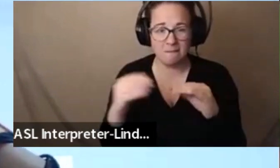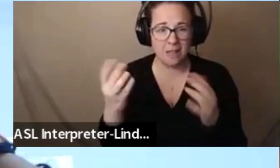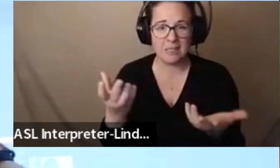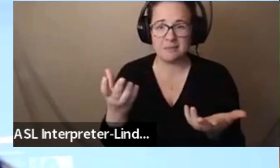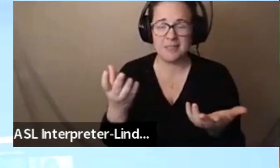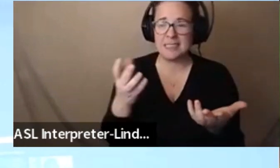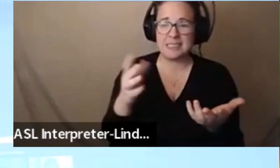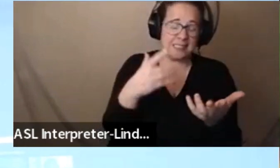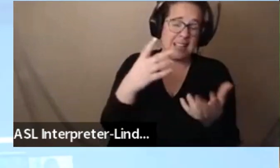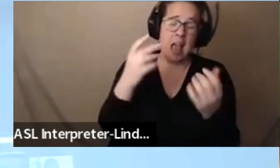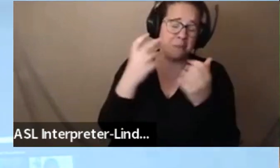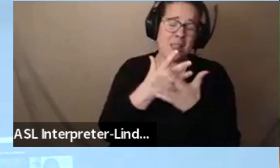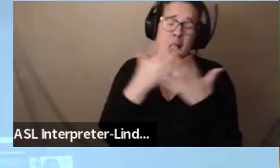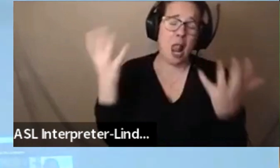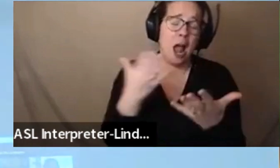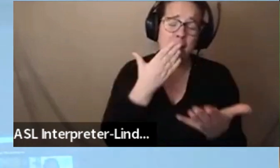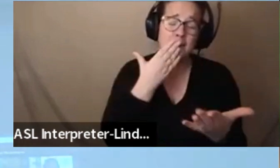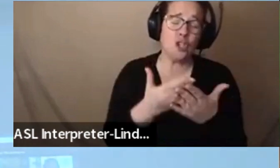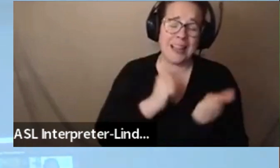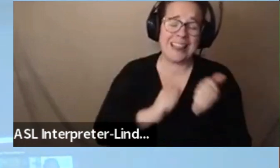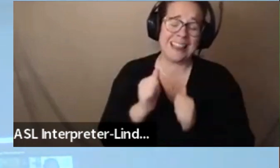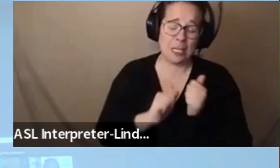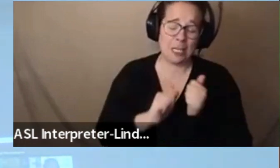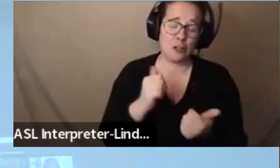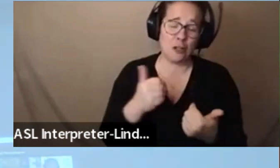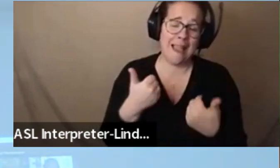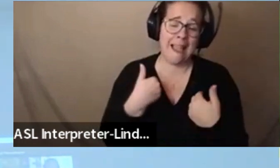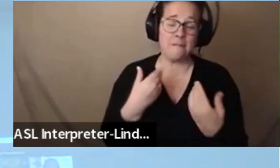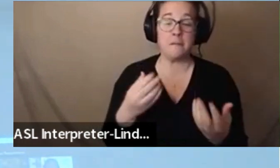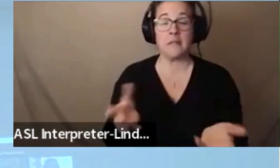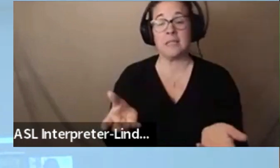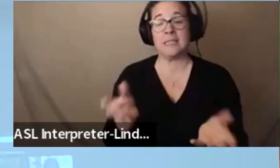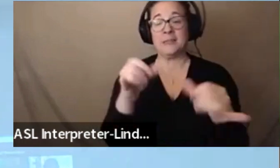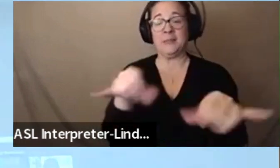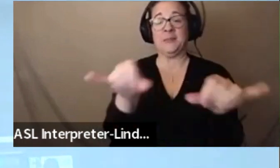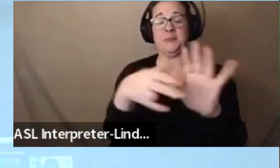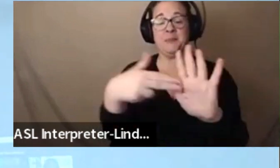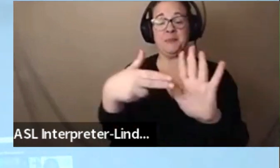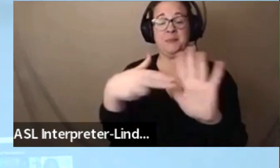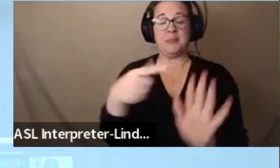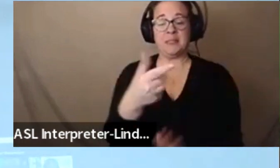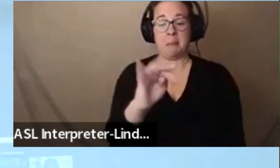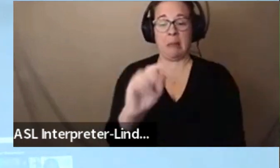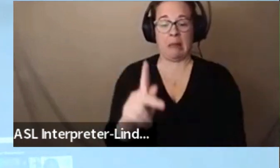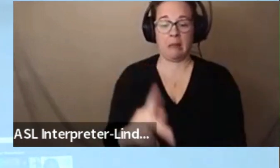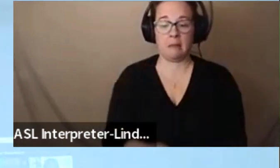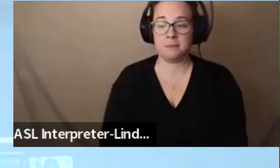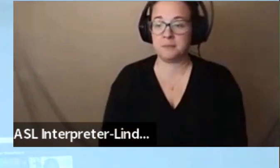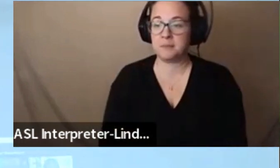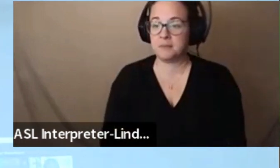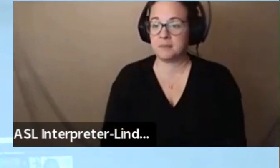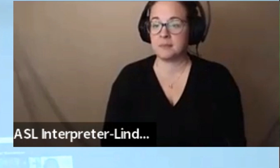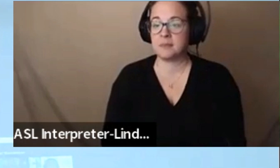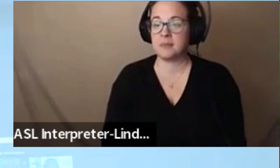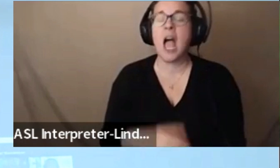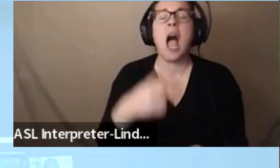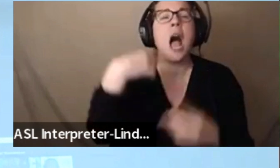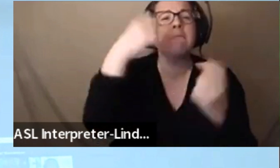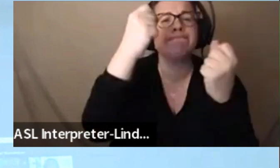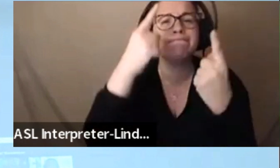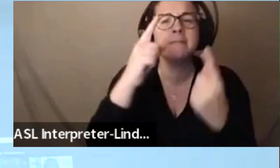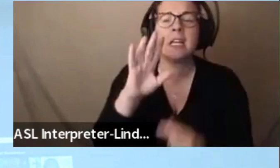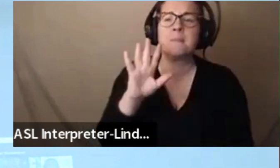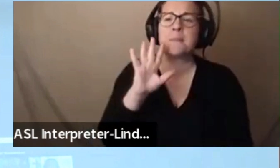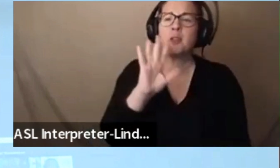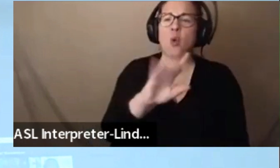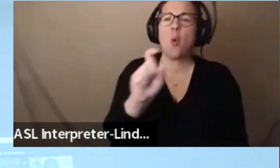theatre is gimmicky. The Lion King is gimmicky. There's lots of great theatre that's gimmicky. But I know what you mean. You want it to